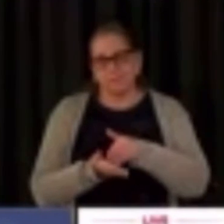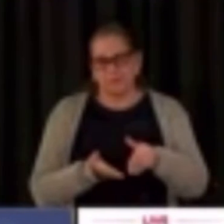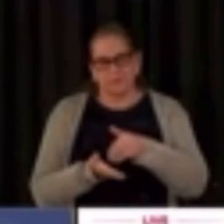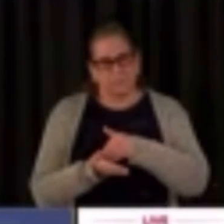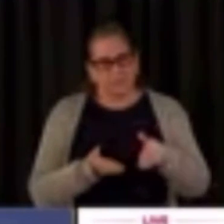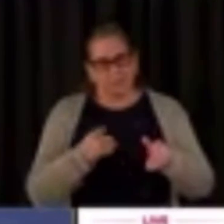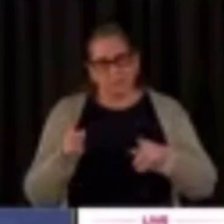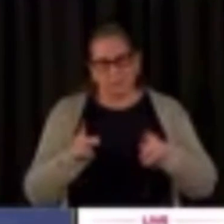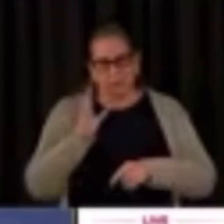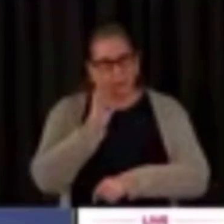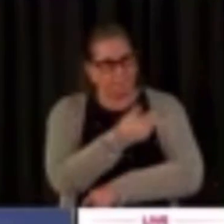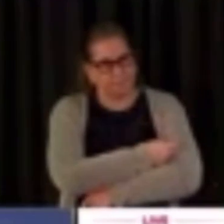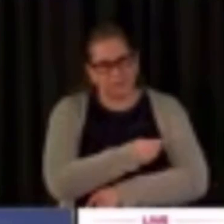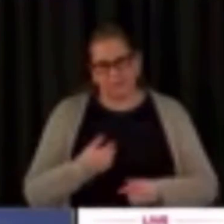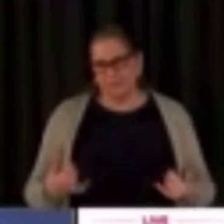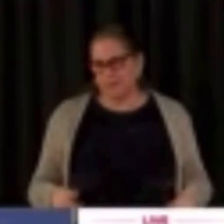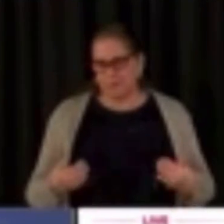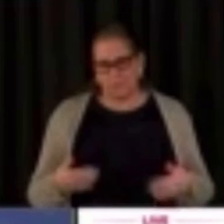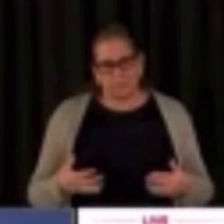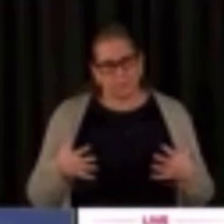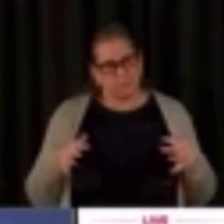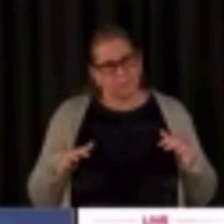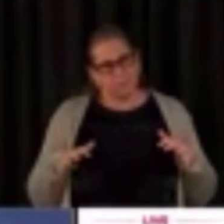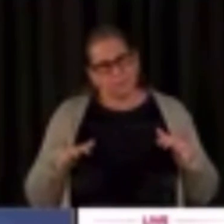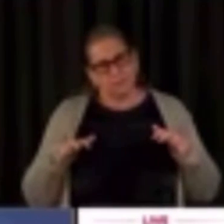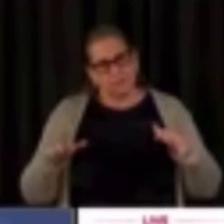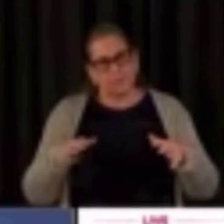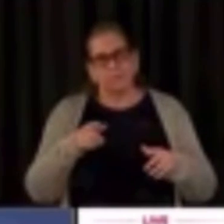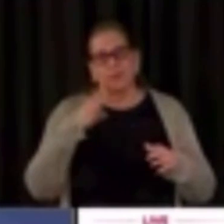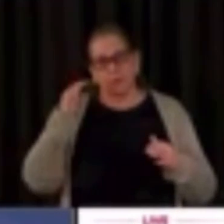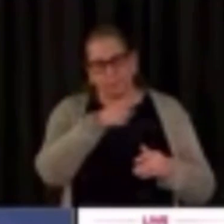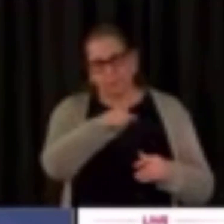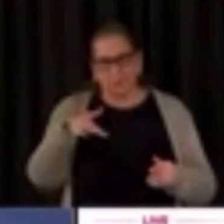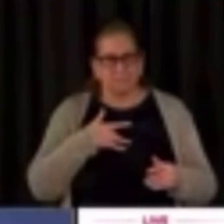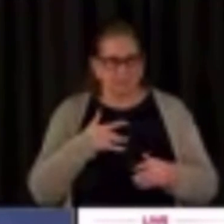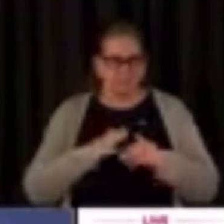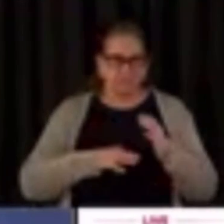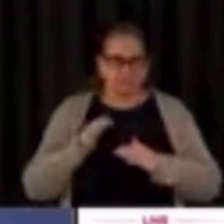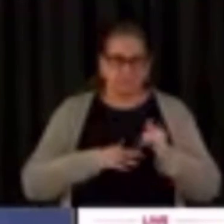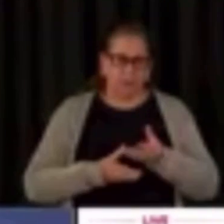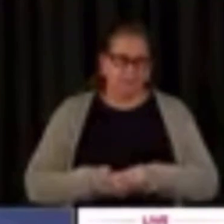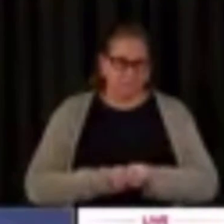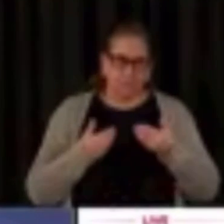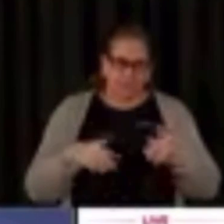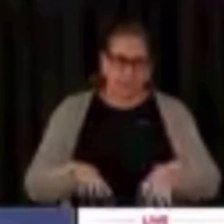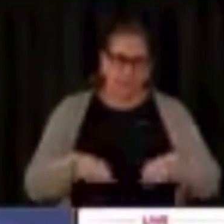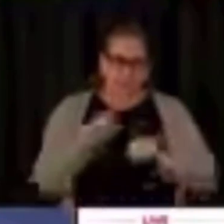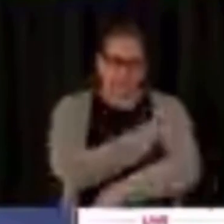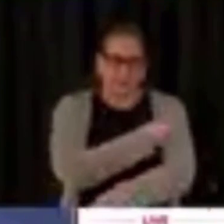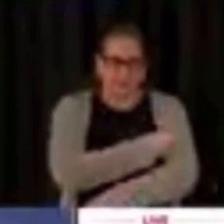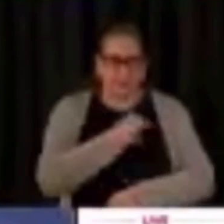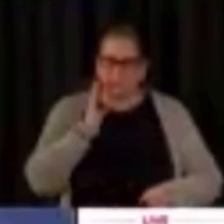of needing to continue to wait and see, we hope that you now have confidence in the vaccine. So thank you, Madam Mayor. Thank you, Dr.